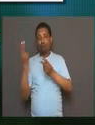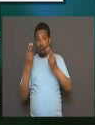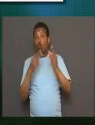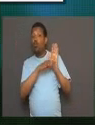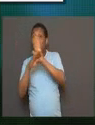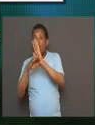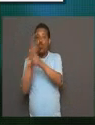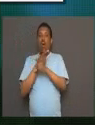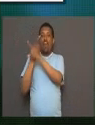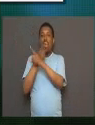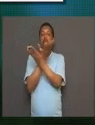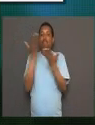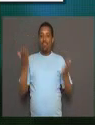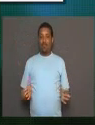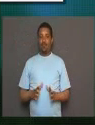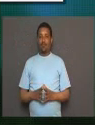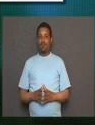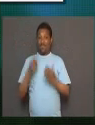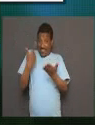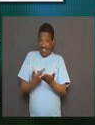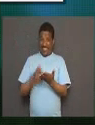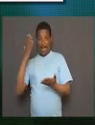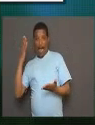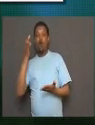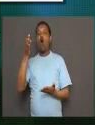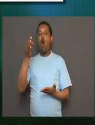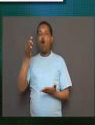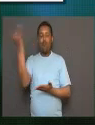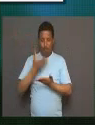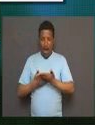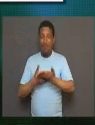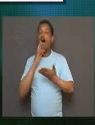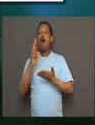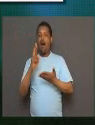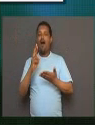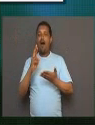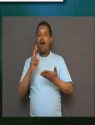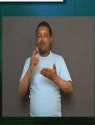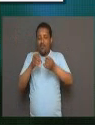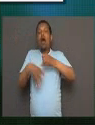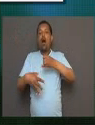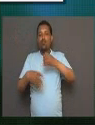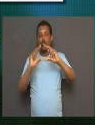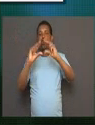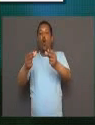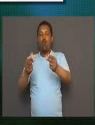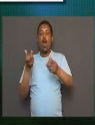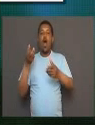geographical elements. These types of maps are the subgroups